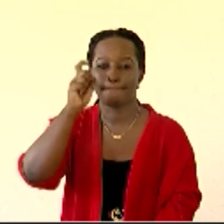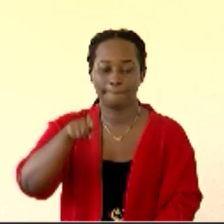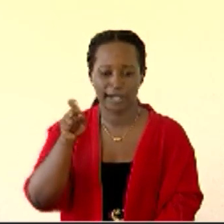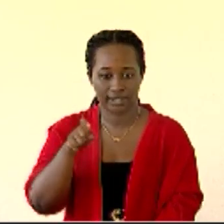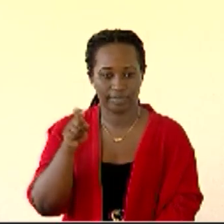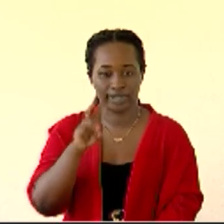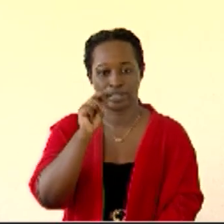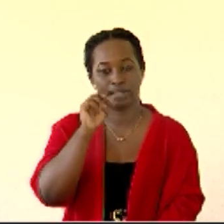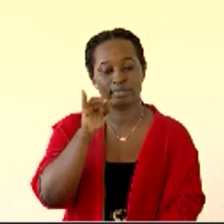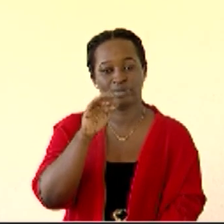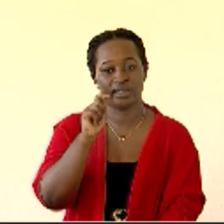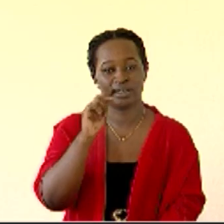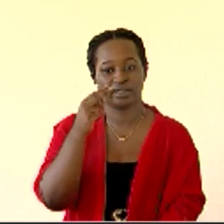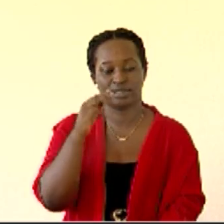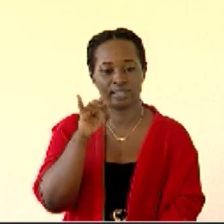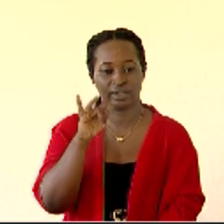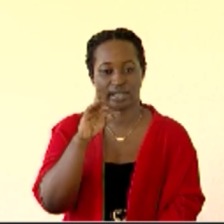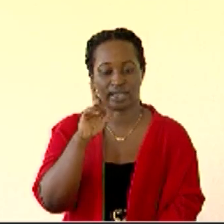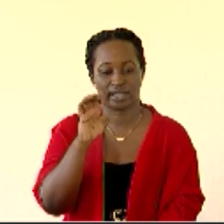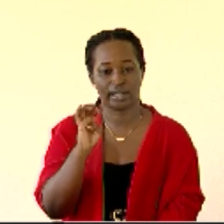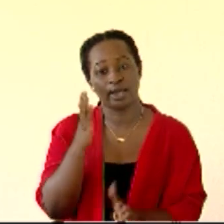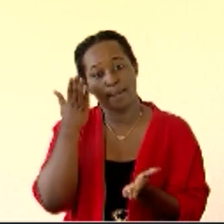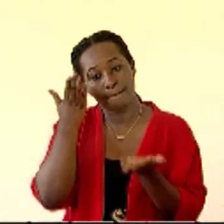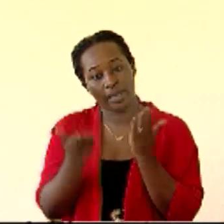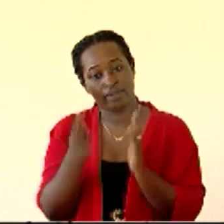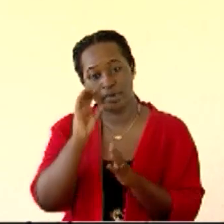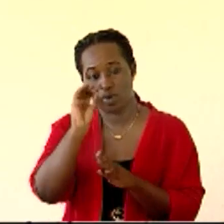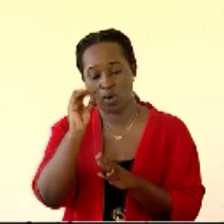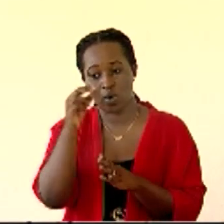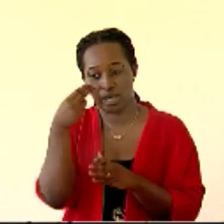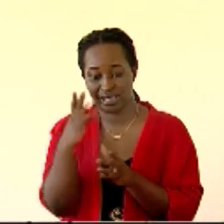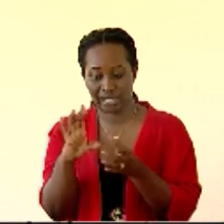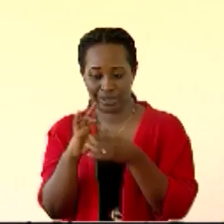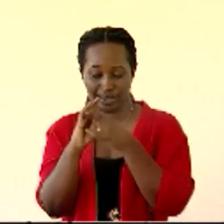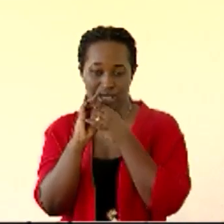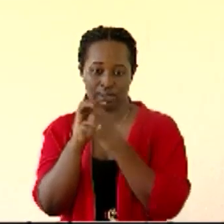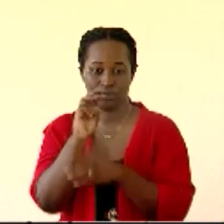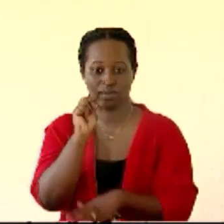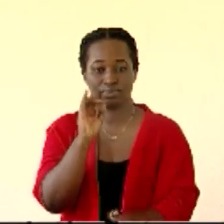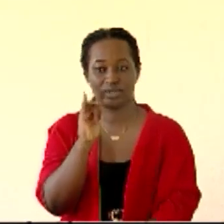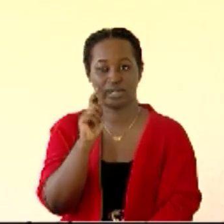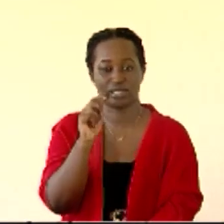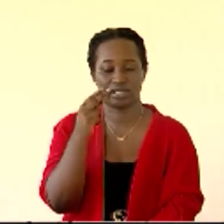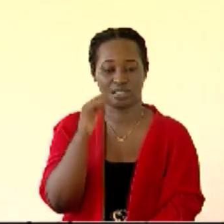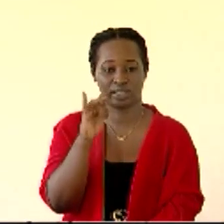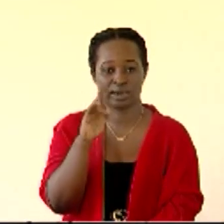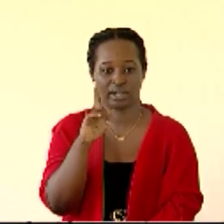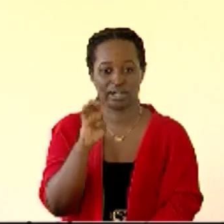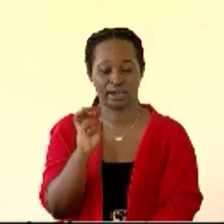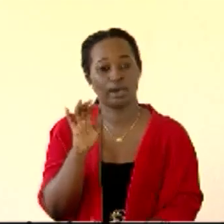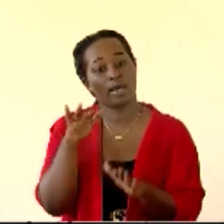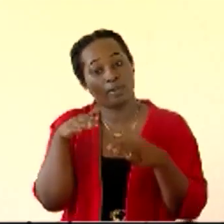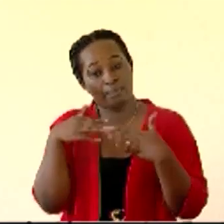alcohols. They either contain, the OH is attached to the methyl group of either a